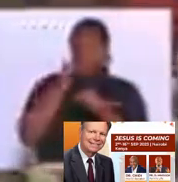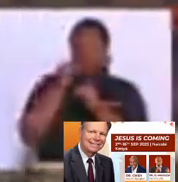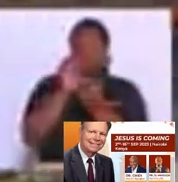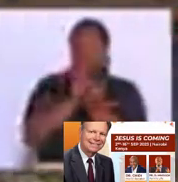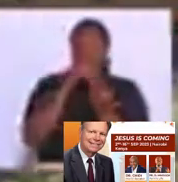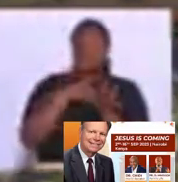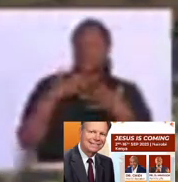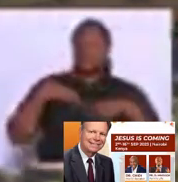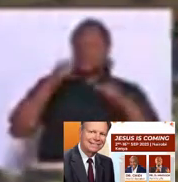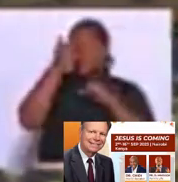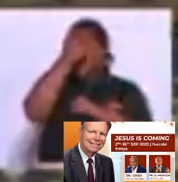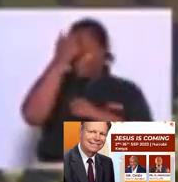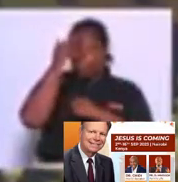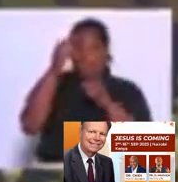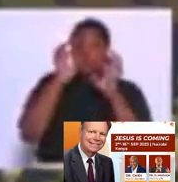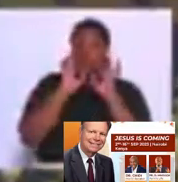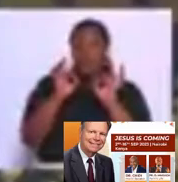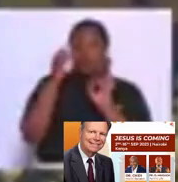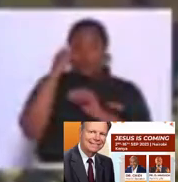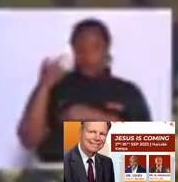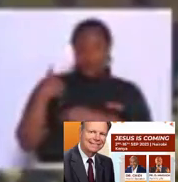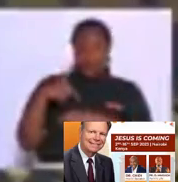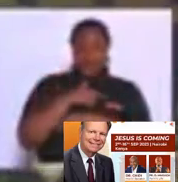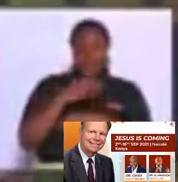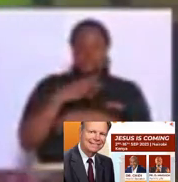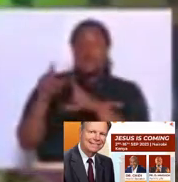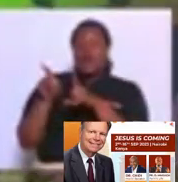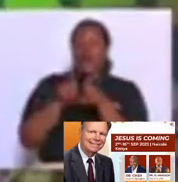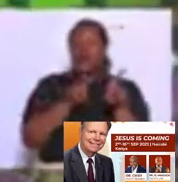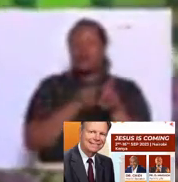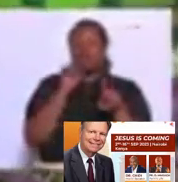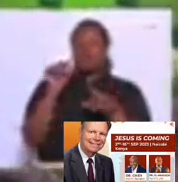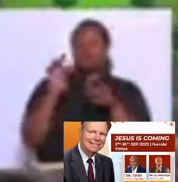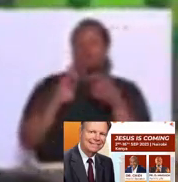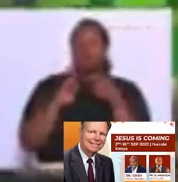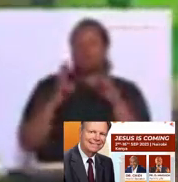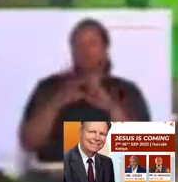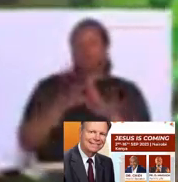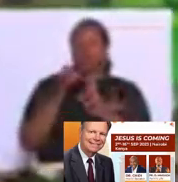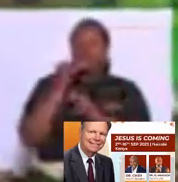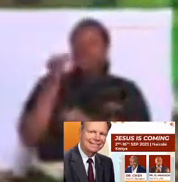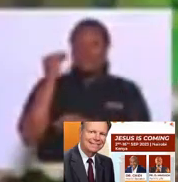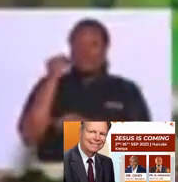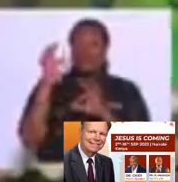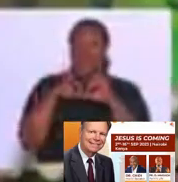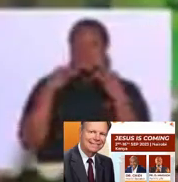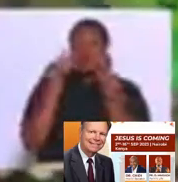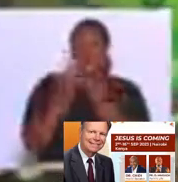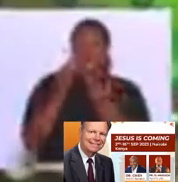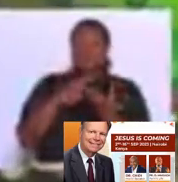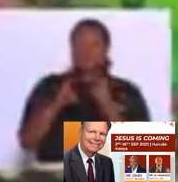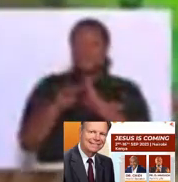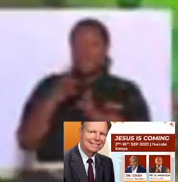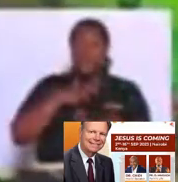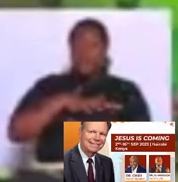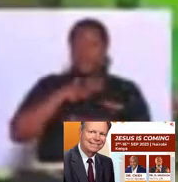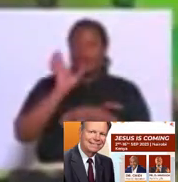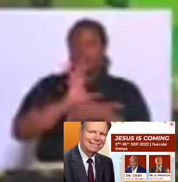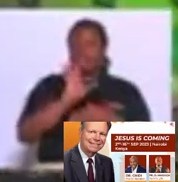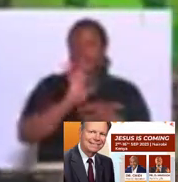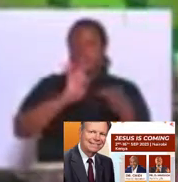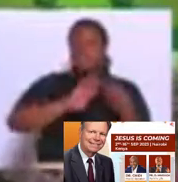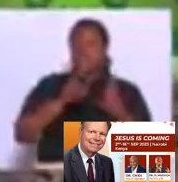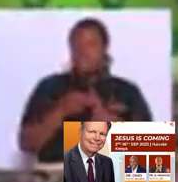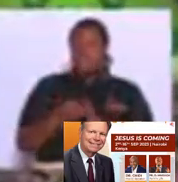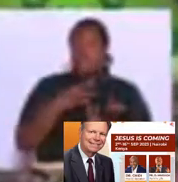because you're so wonderful to us. And those relationships at home, our family relationships, my church